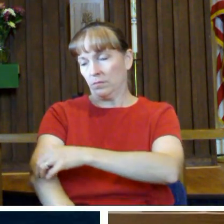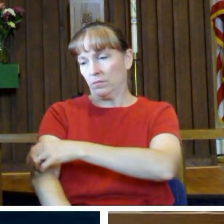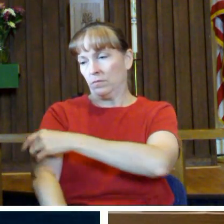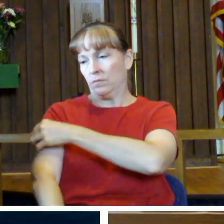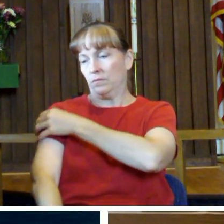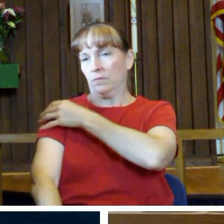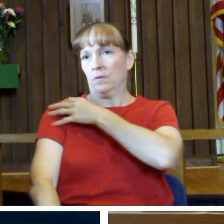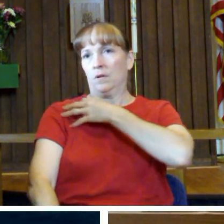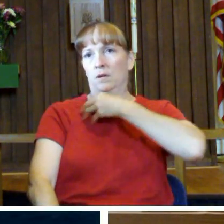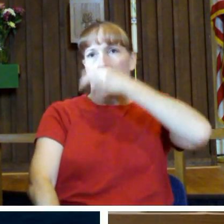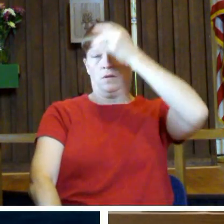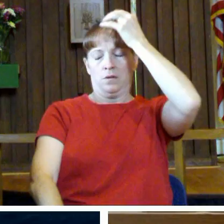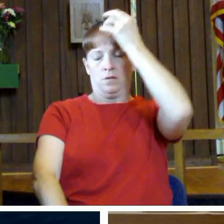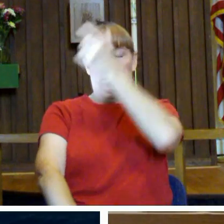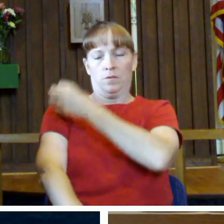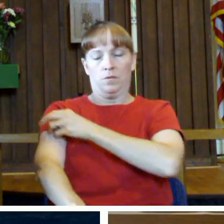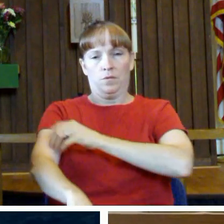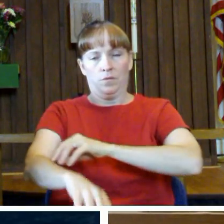to pass from me to him,